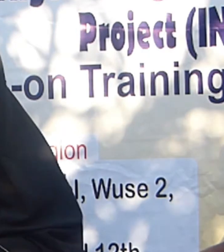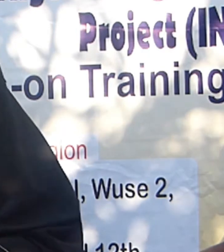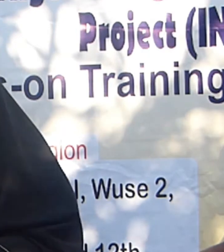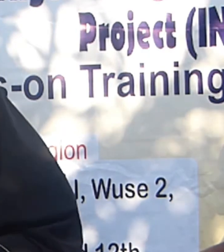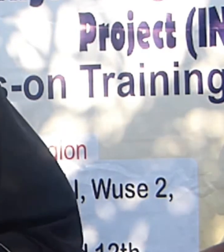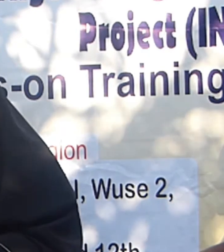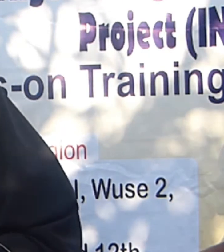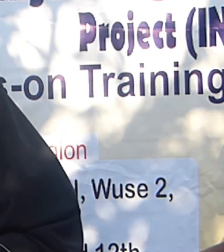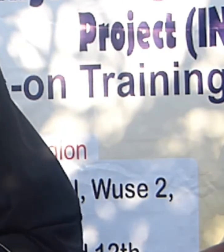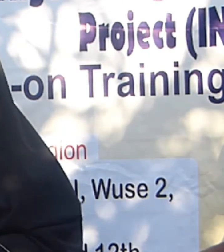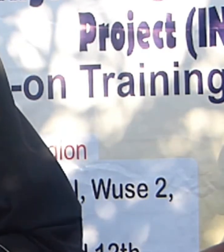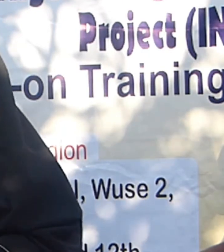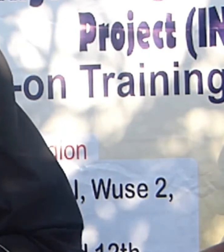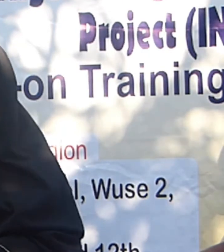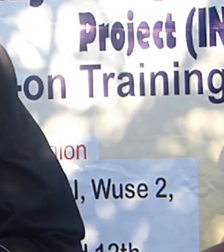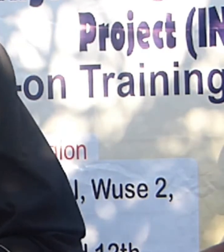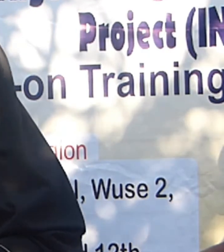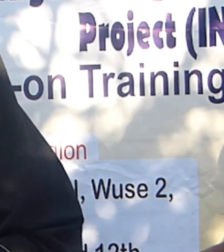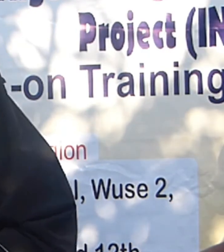Thank you.